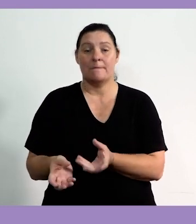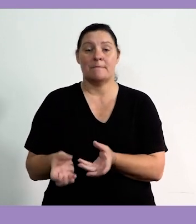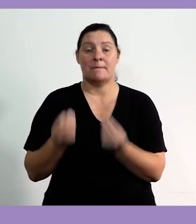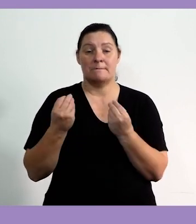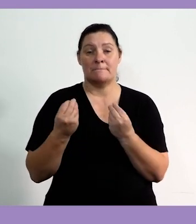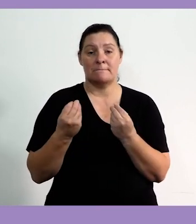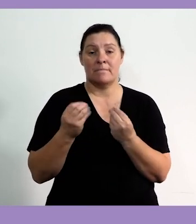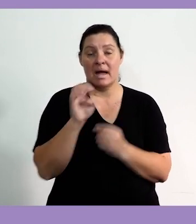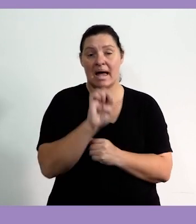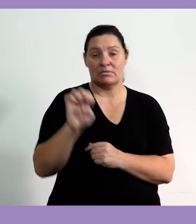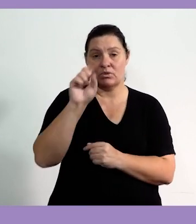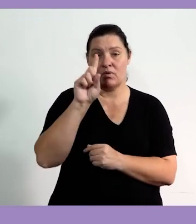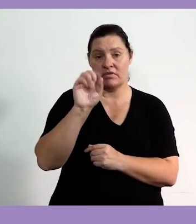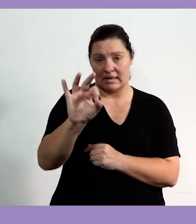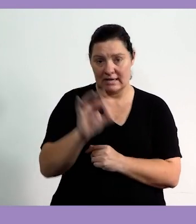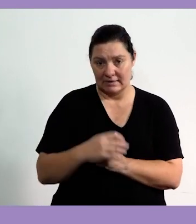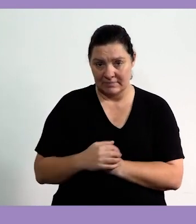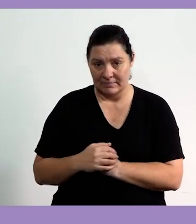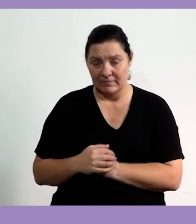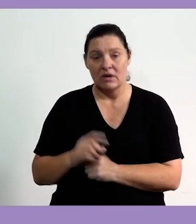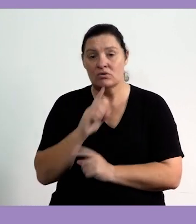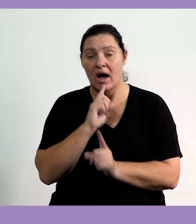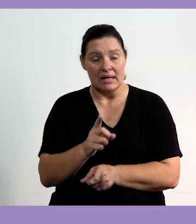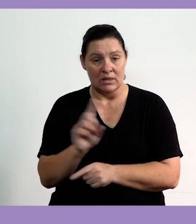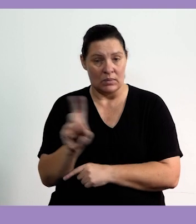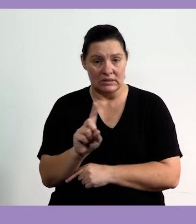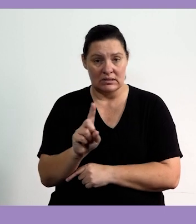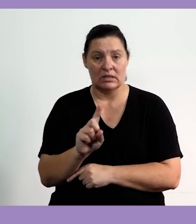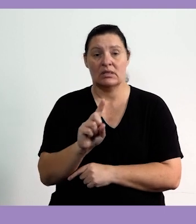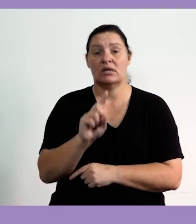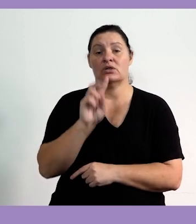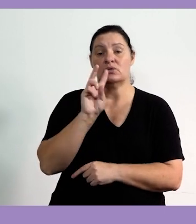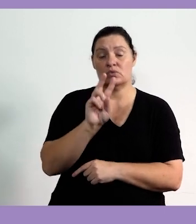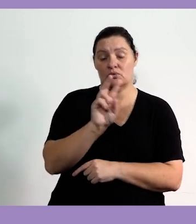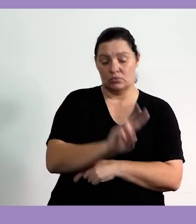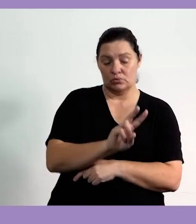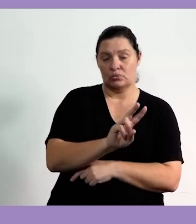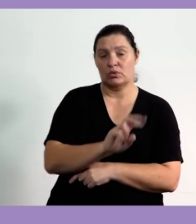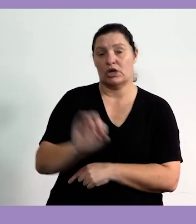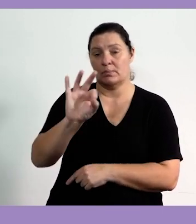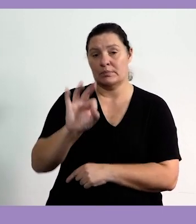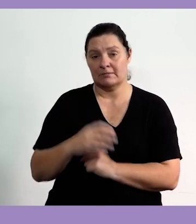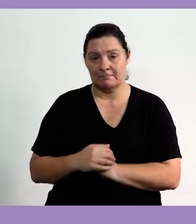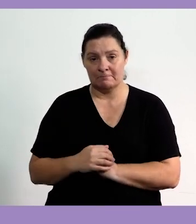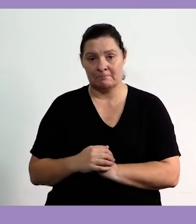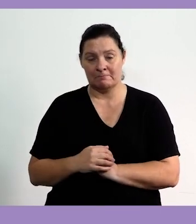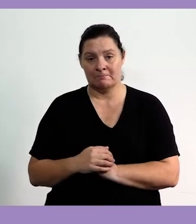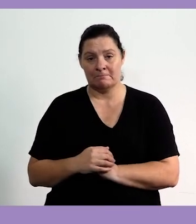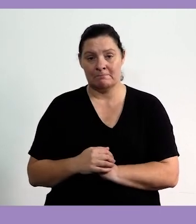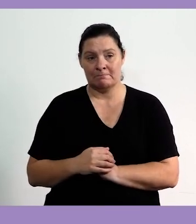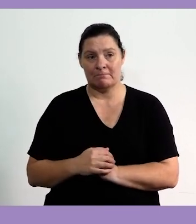1. That will give us an exponent of 3. So our answer there is going to be 2 cubed.